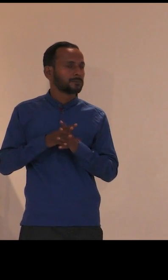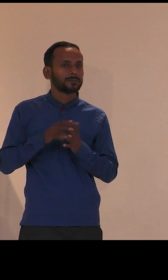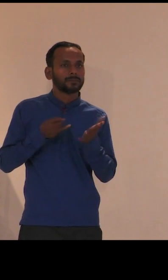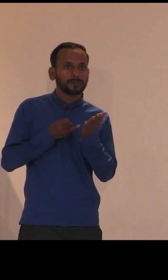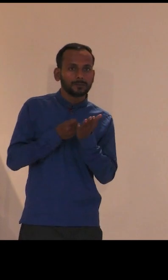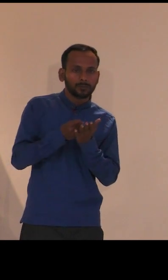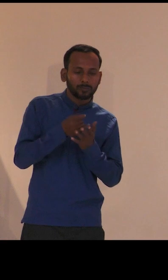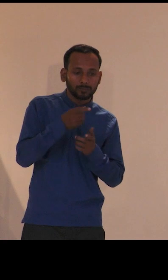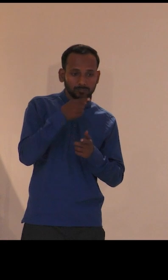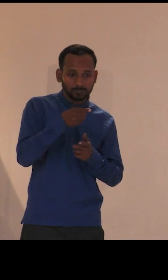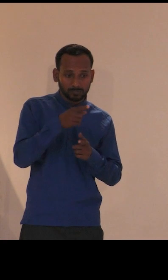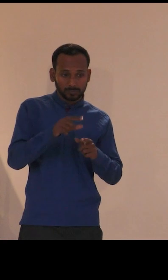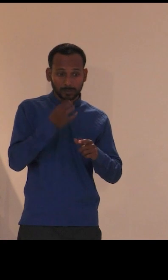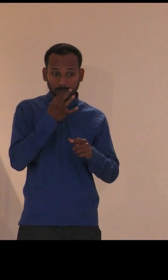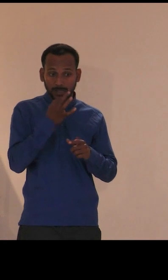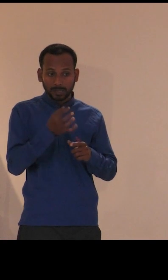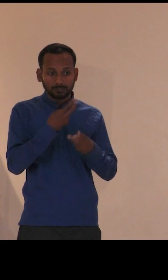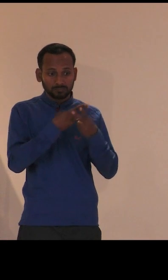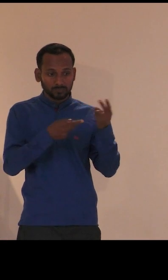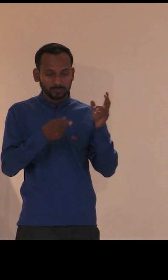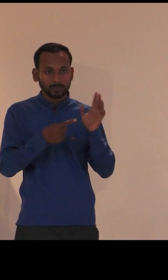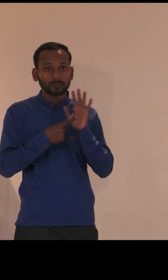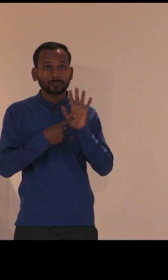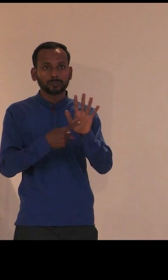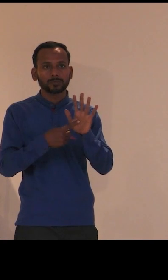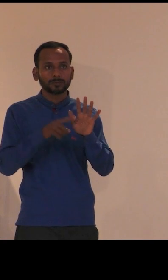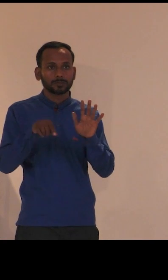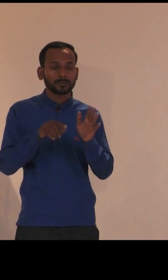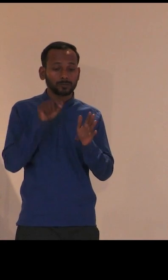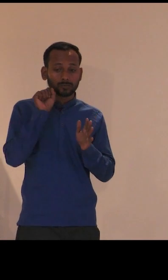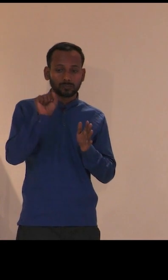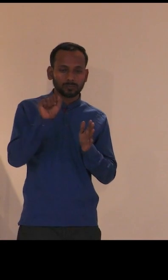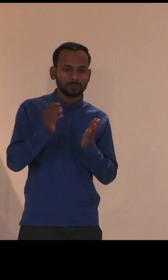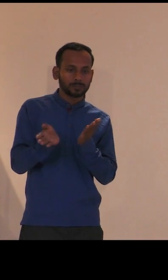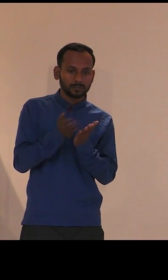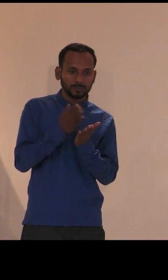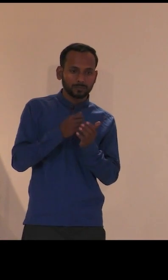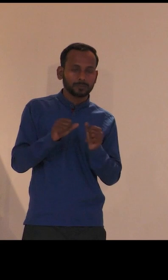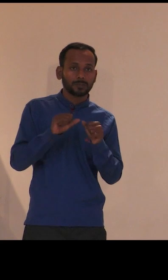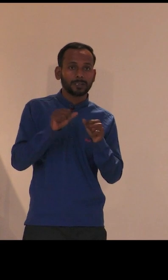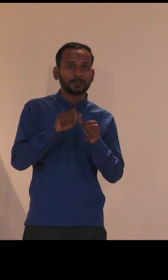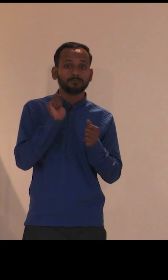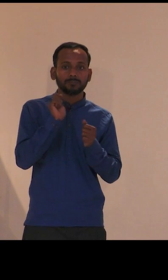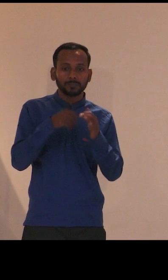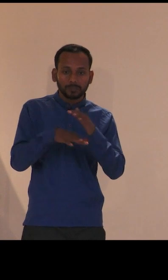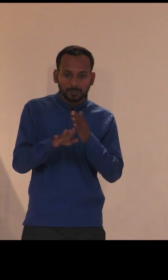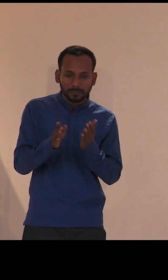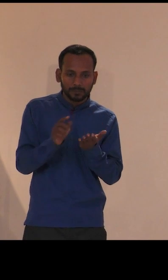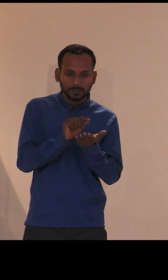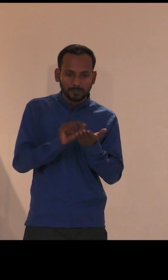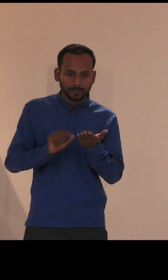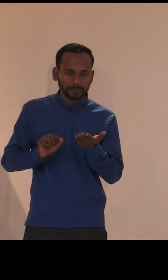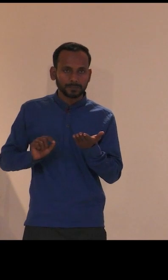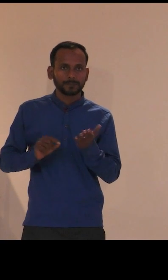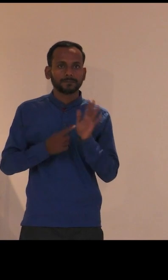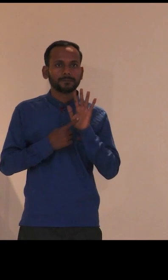rural realities of India, and because she was to review that book for an assignment. And then the next thing she did was